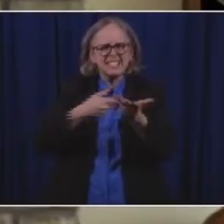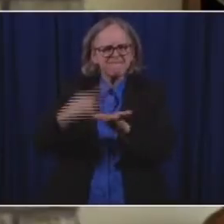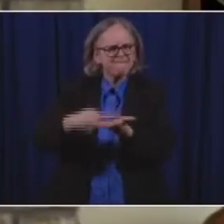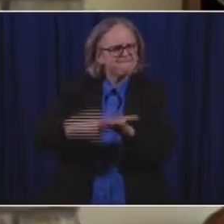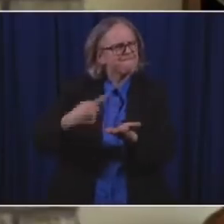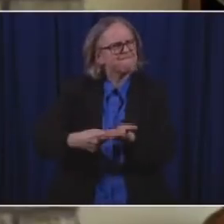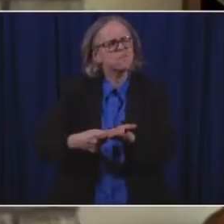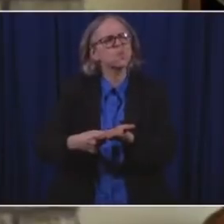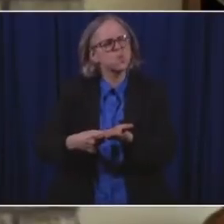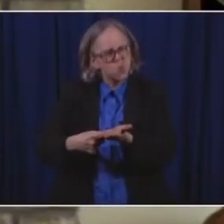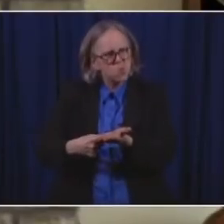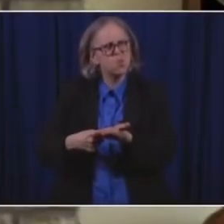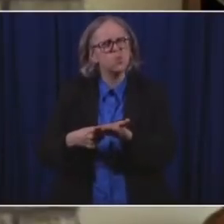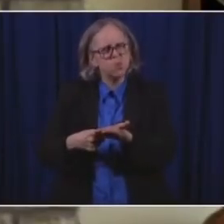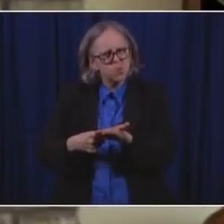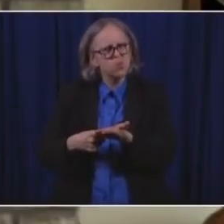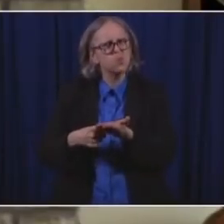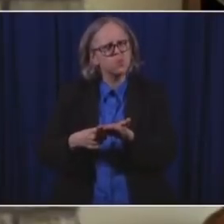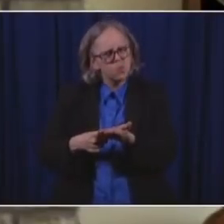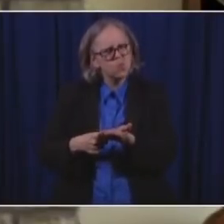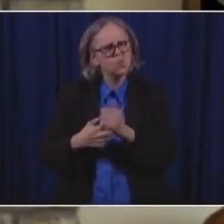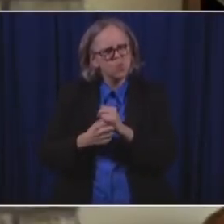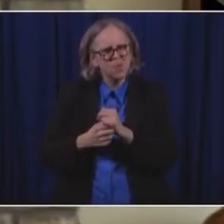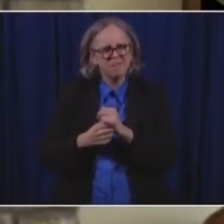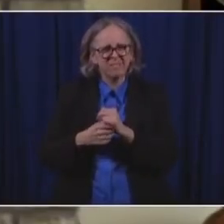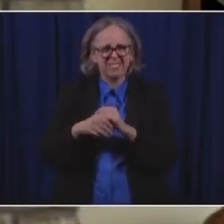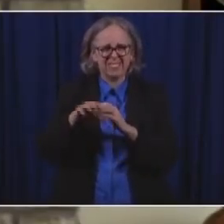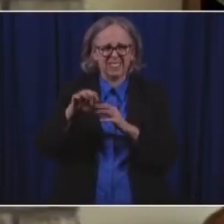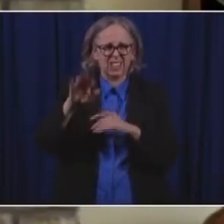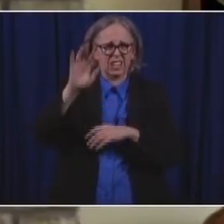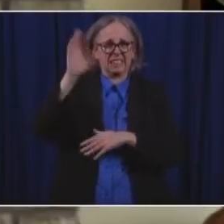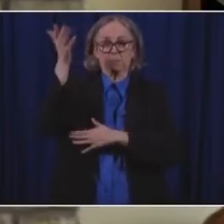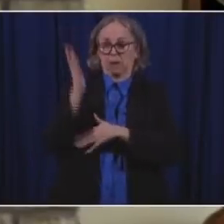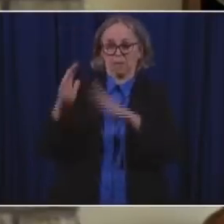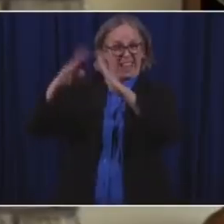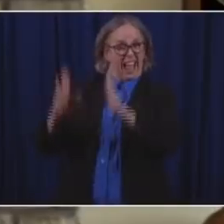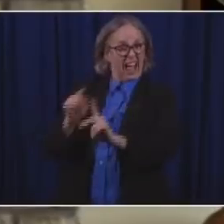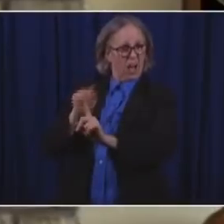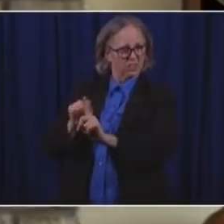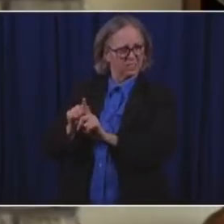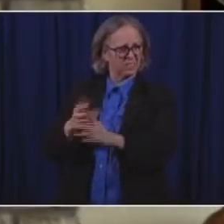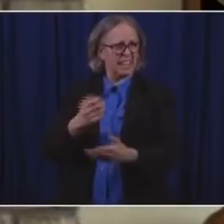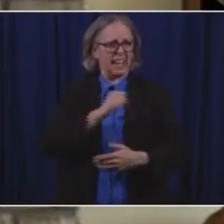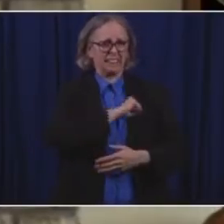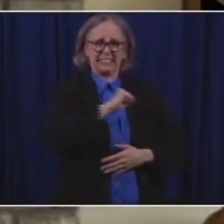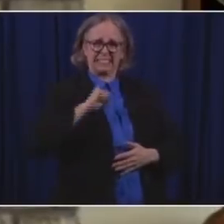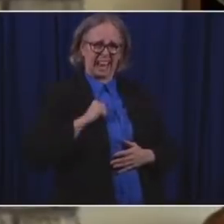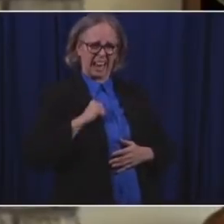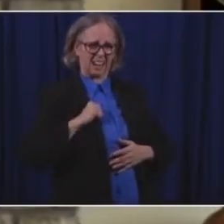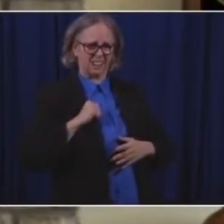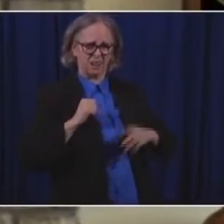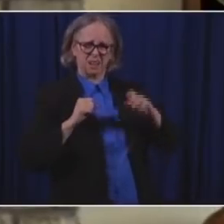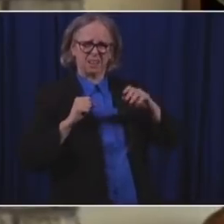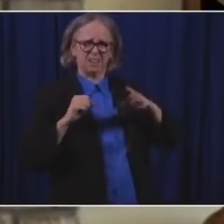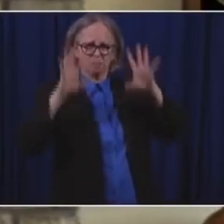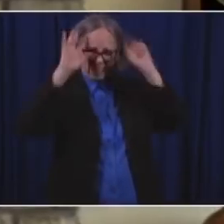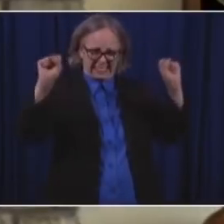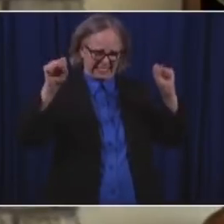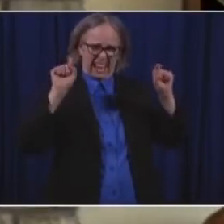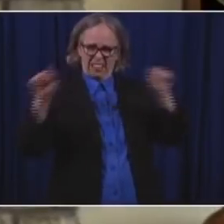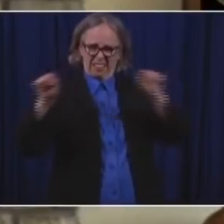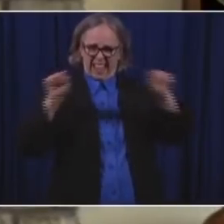talking to Speaker and Senate President right after this press conference. I'm talking to other members of the legislature. So